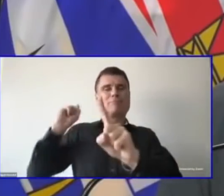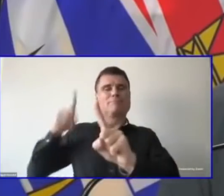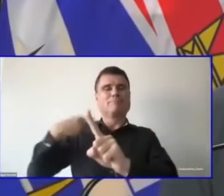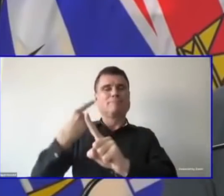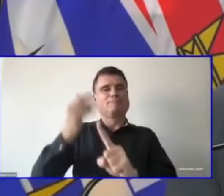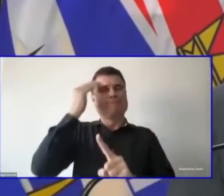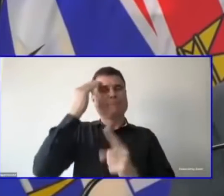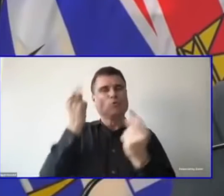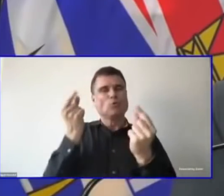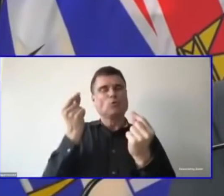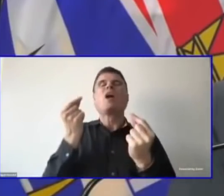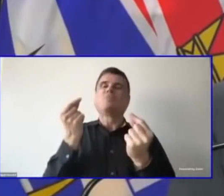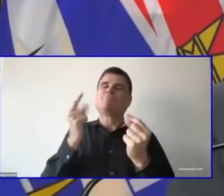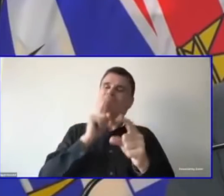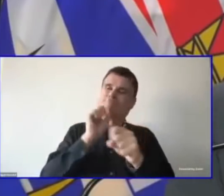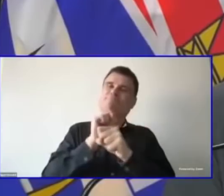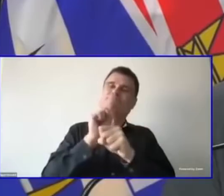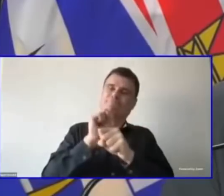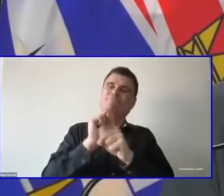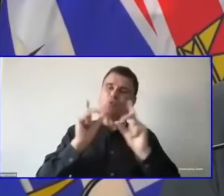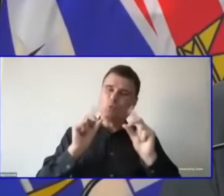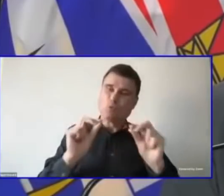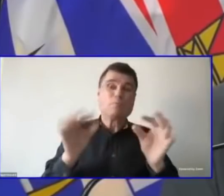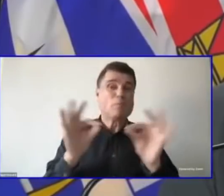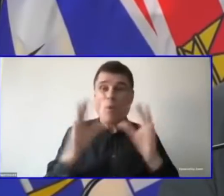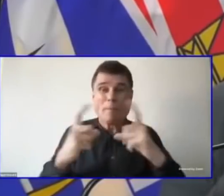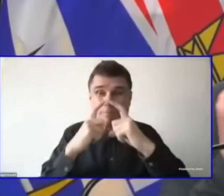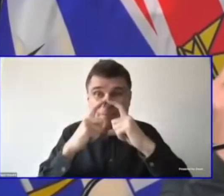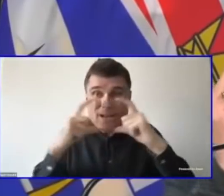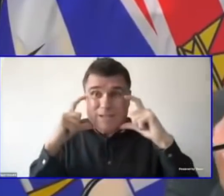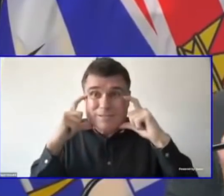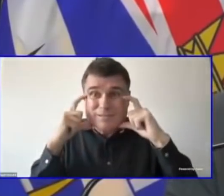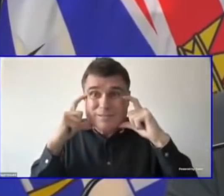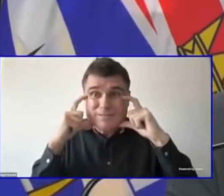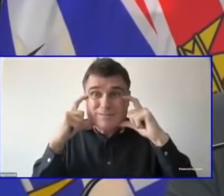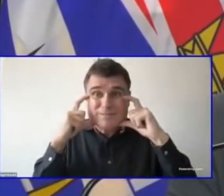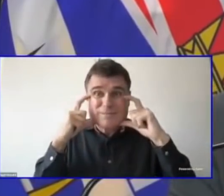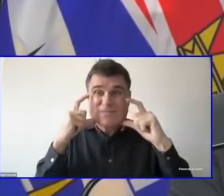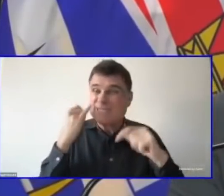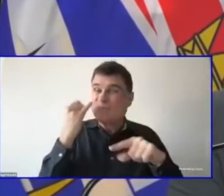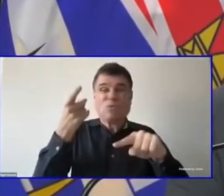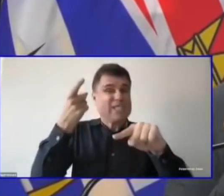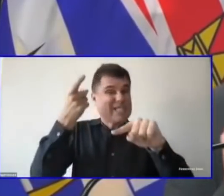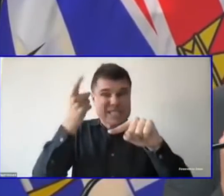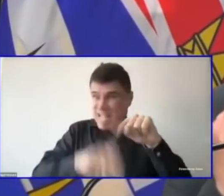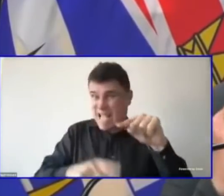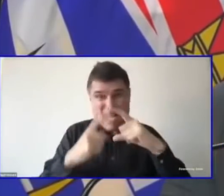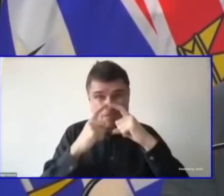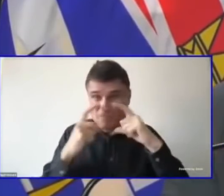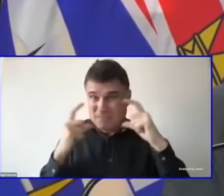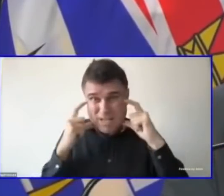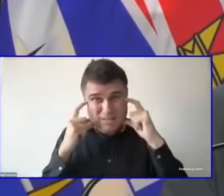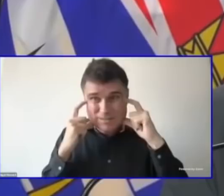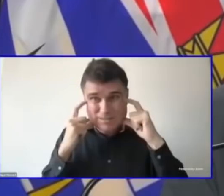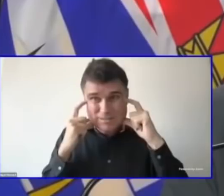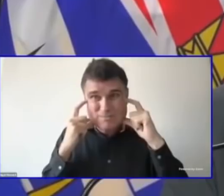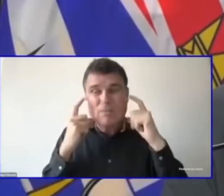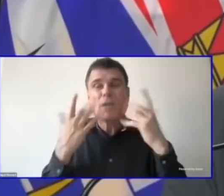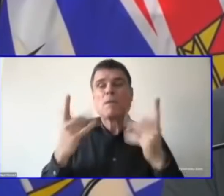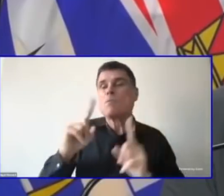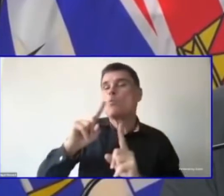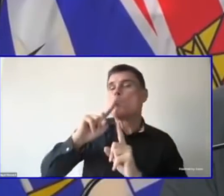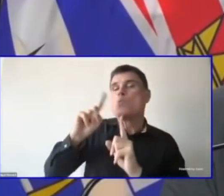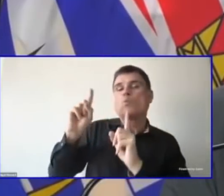yes, everybody now, make sure you wear your mask. If you're somebody who cannot wear a mask, then you can take curbside